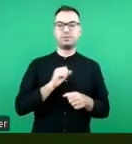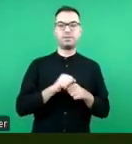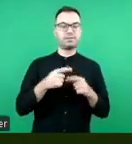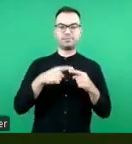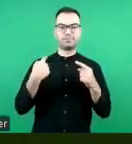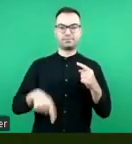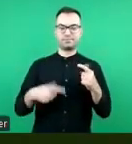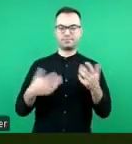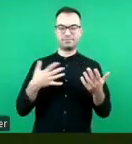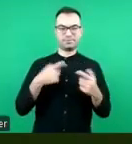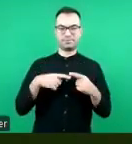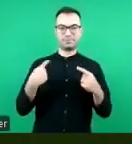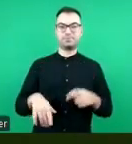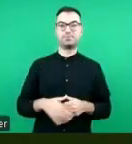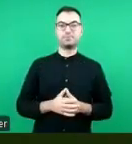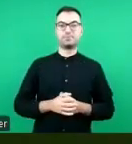there